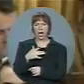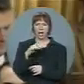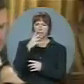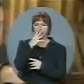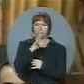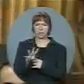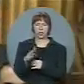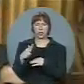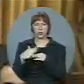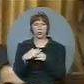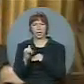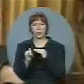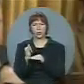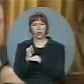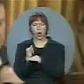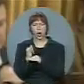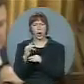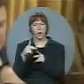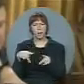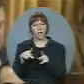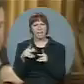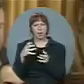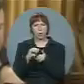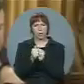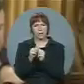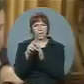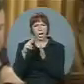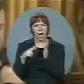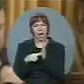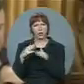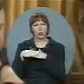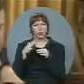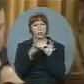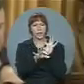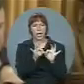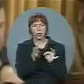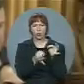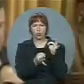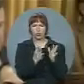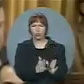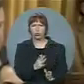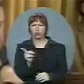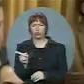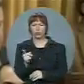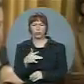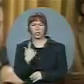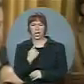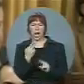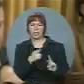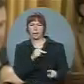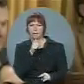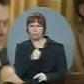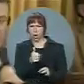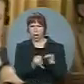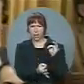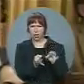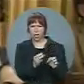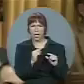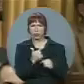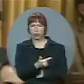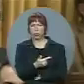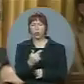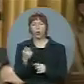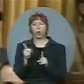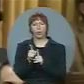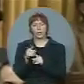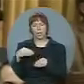appointing judges demonstrates a lack of respect for the judiciary. And as for Parliament, last night the Minister of the Environment called a bill passed